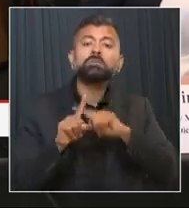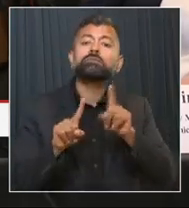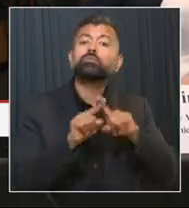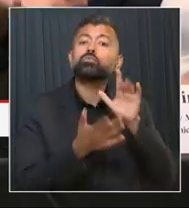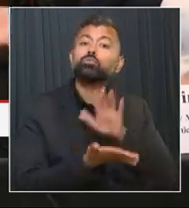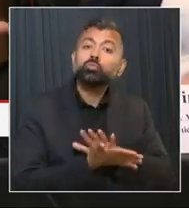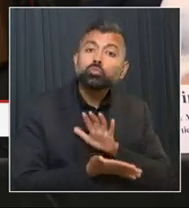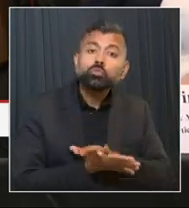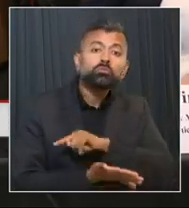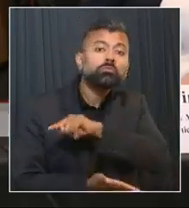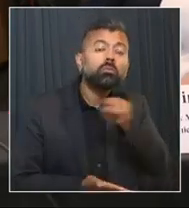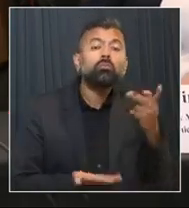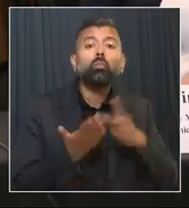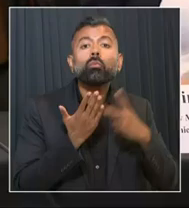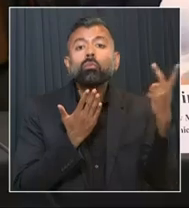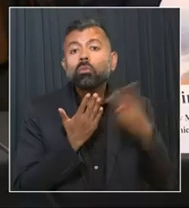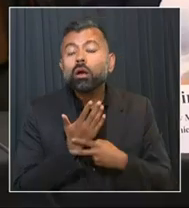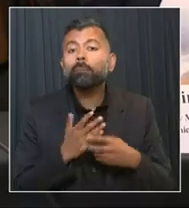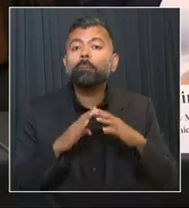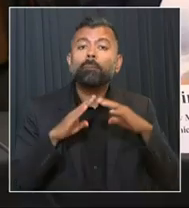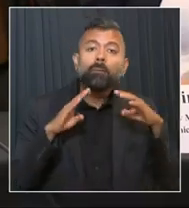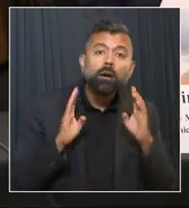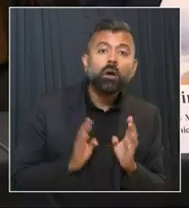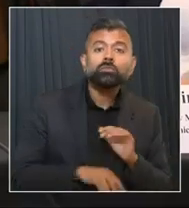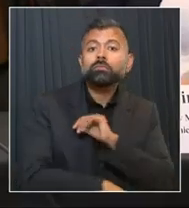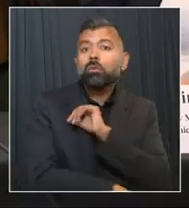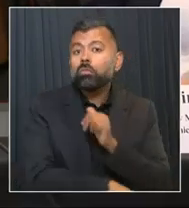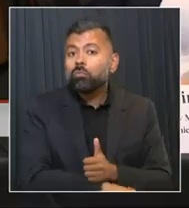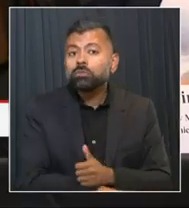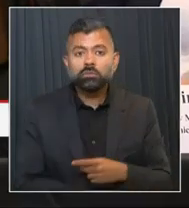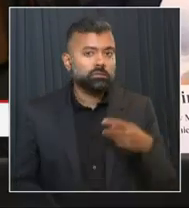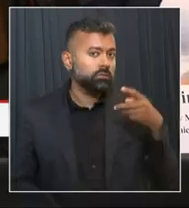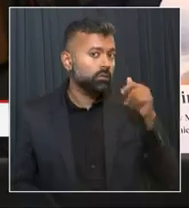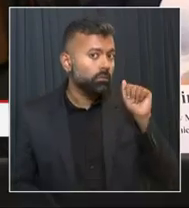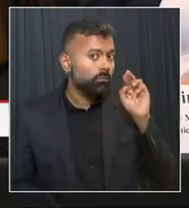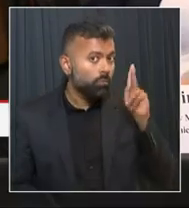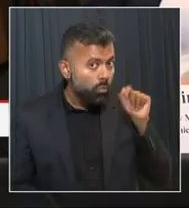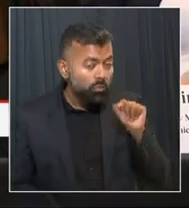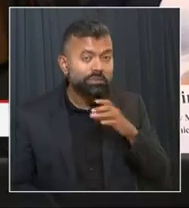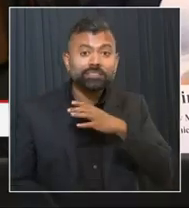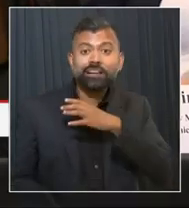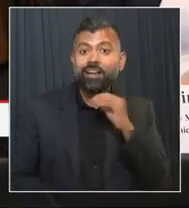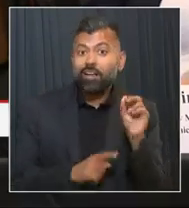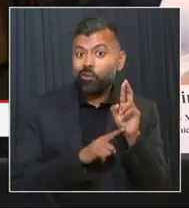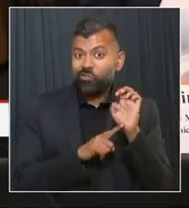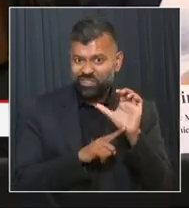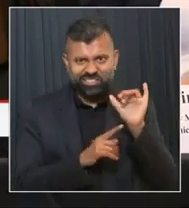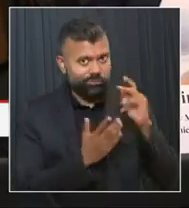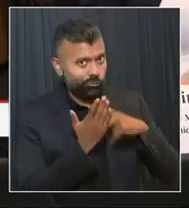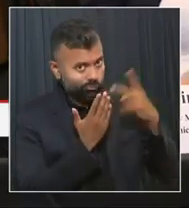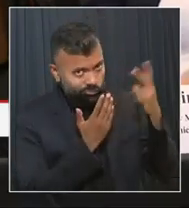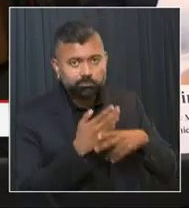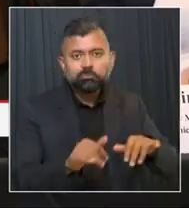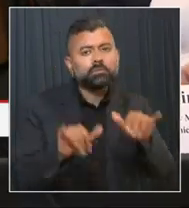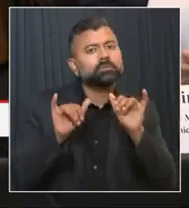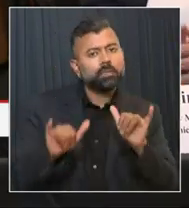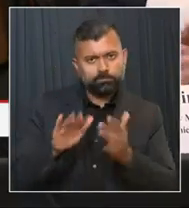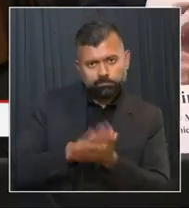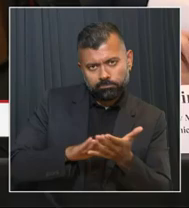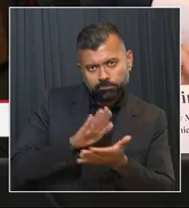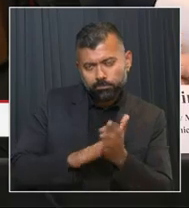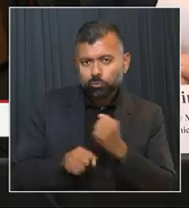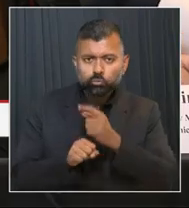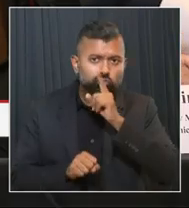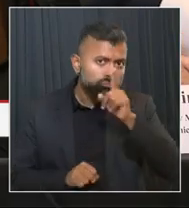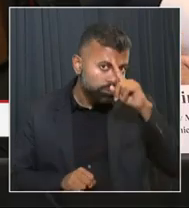Housing Authority, with DPR, we'll continue to look for ways to make sure our kids are engaged just like we did this weekend. But we would say that that was a success, that